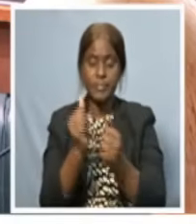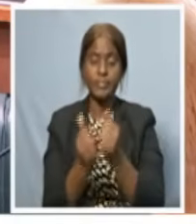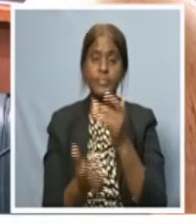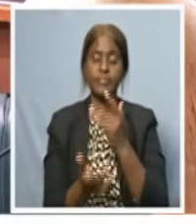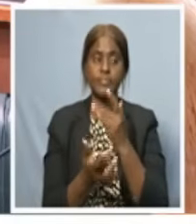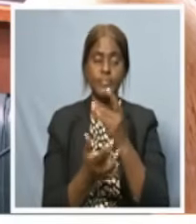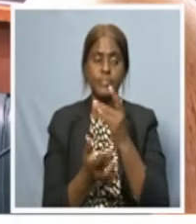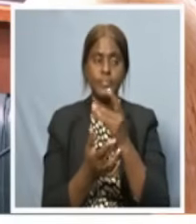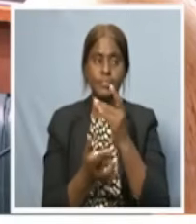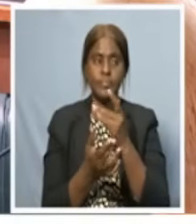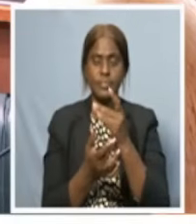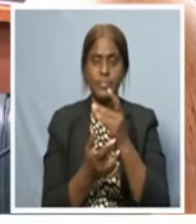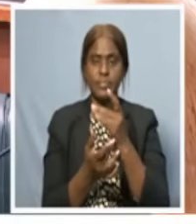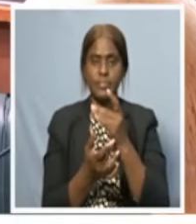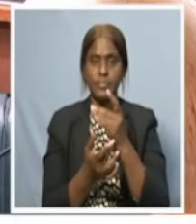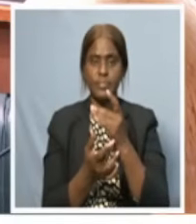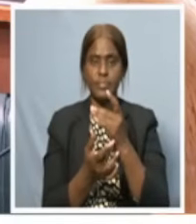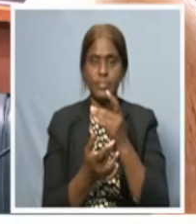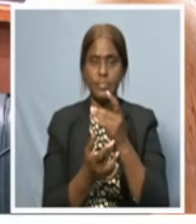technology.